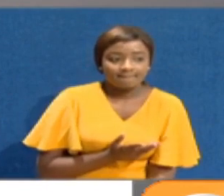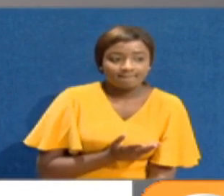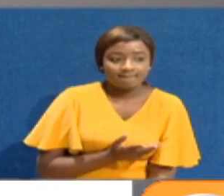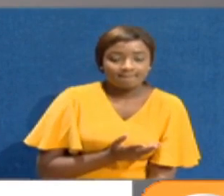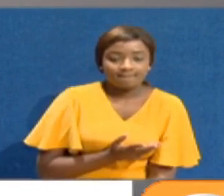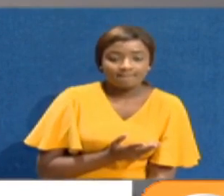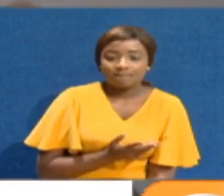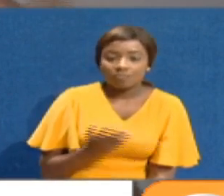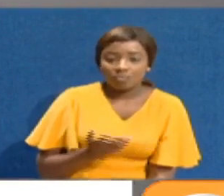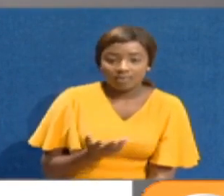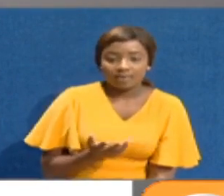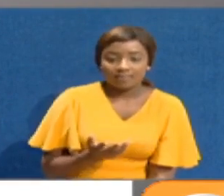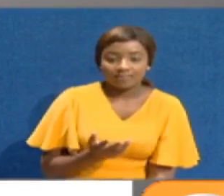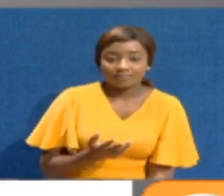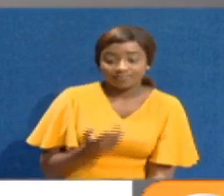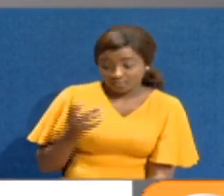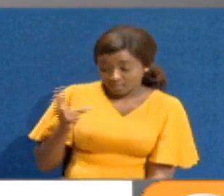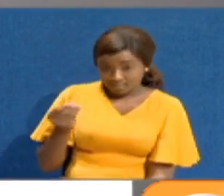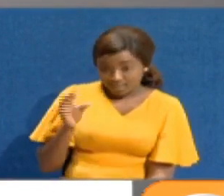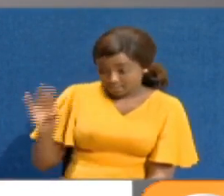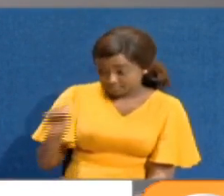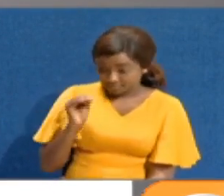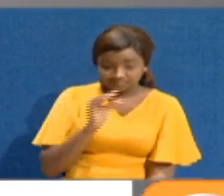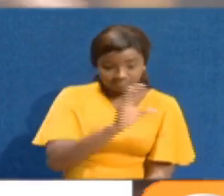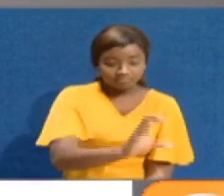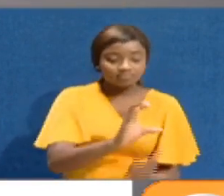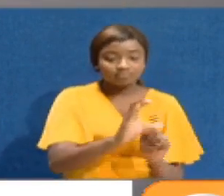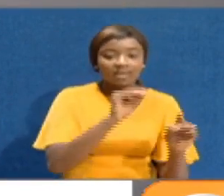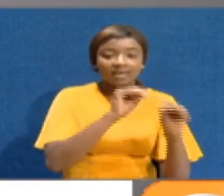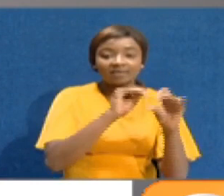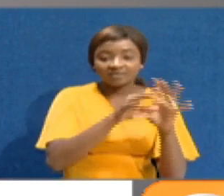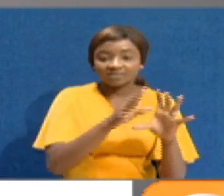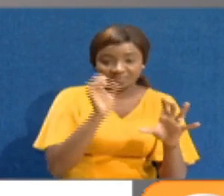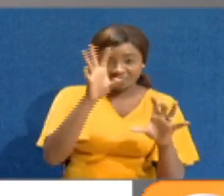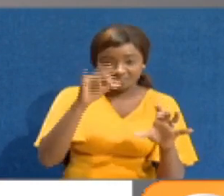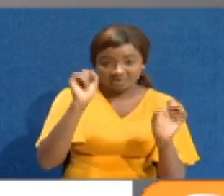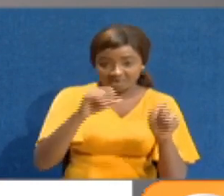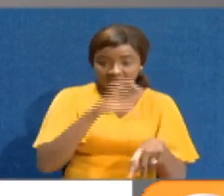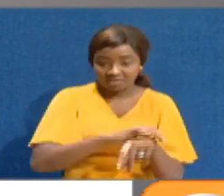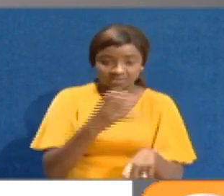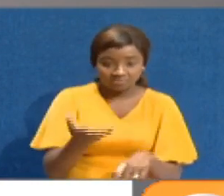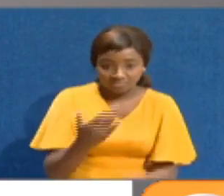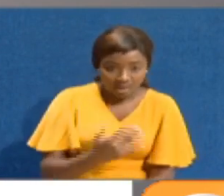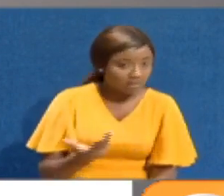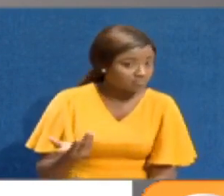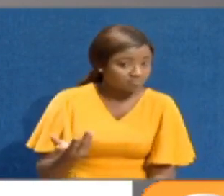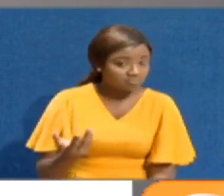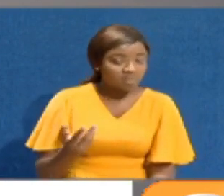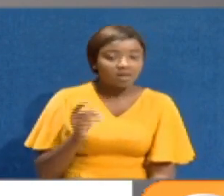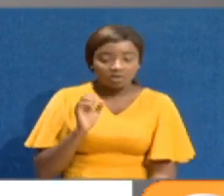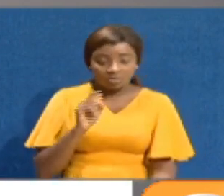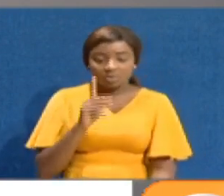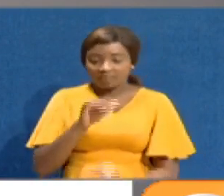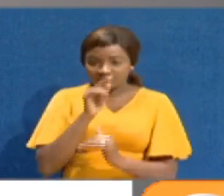money gone into investments that are going to assure us some return on investments so that we are able to gain back, which then